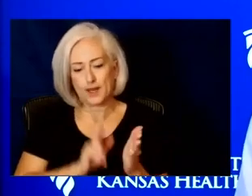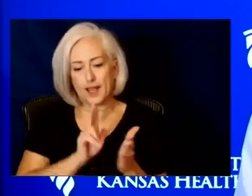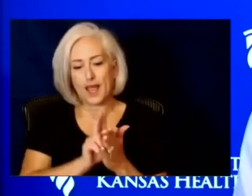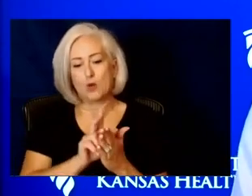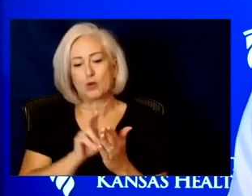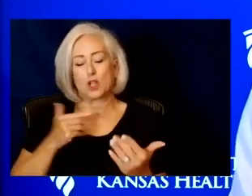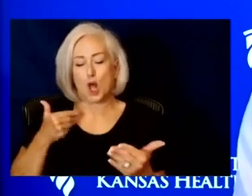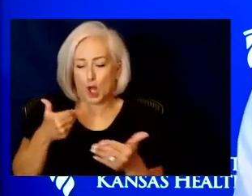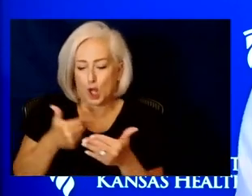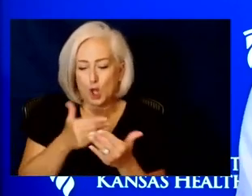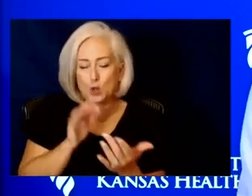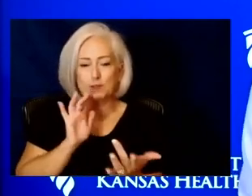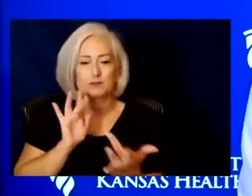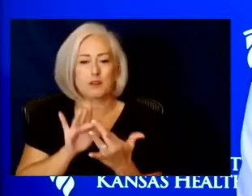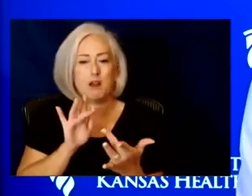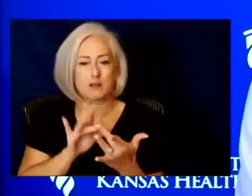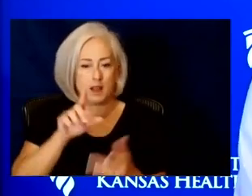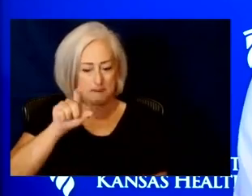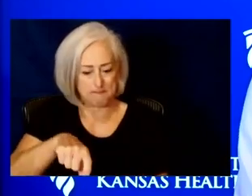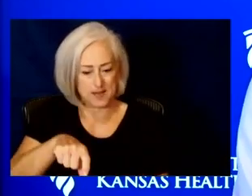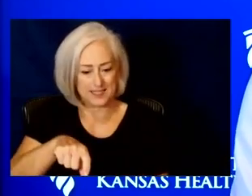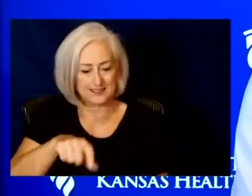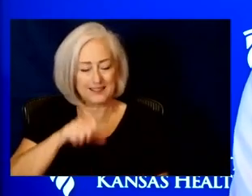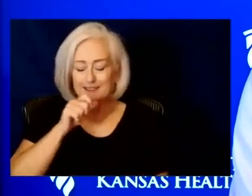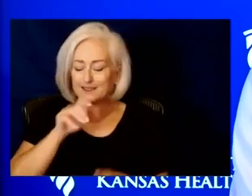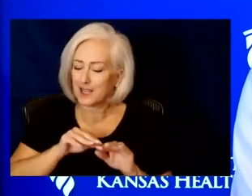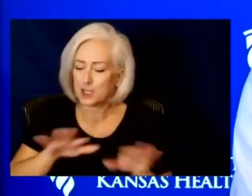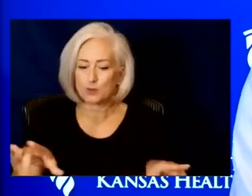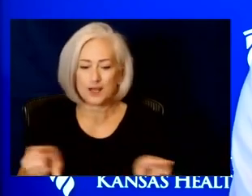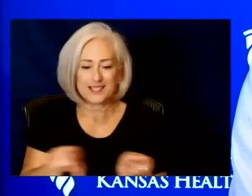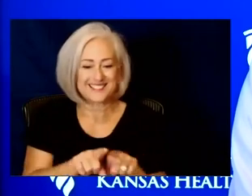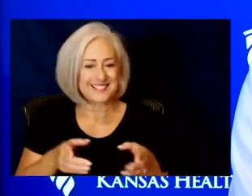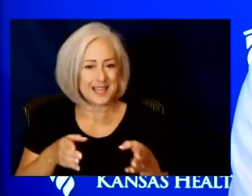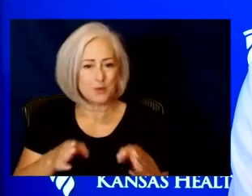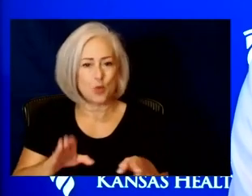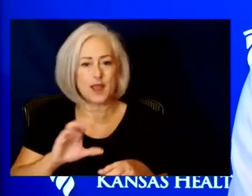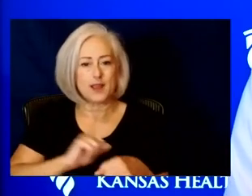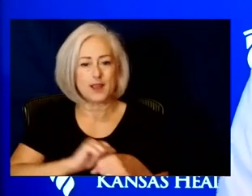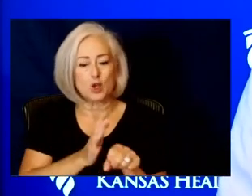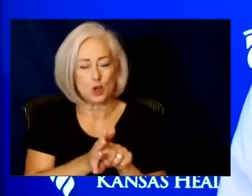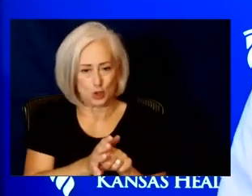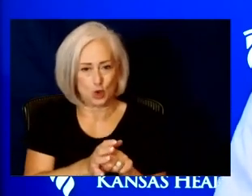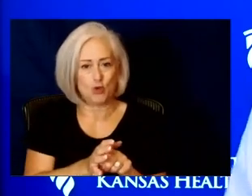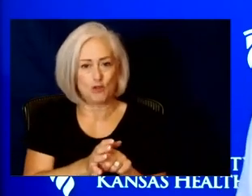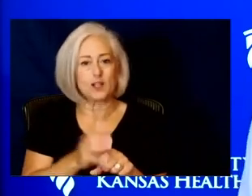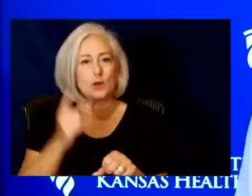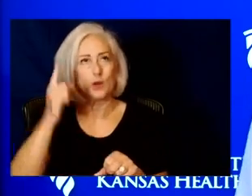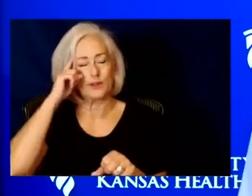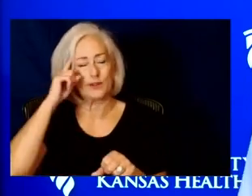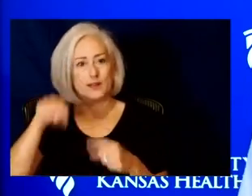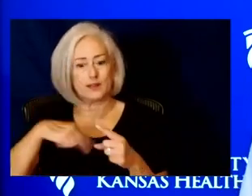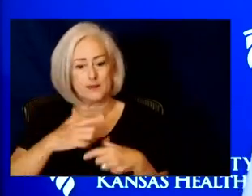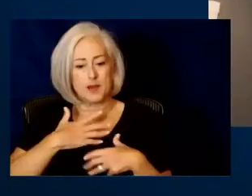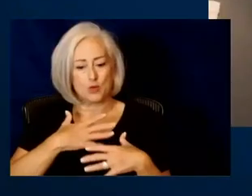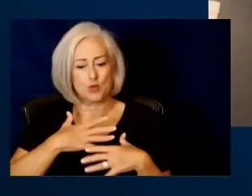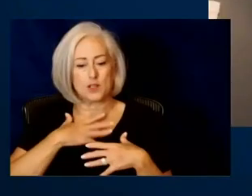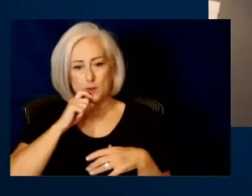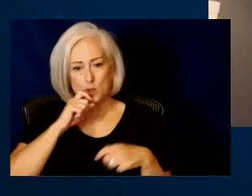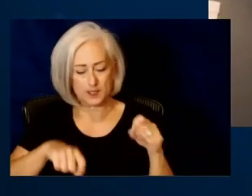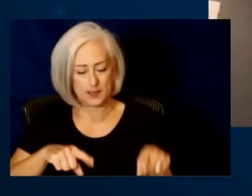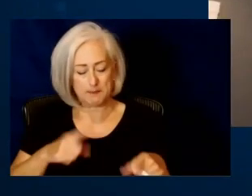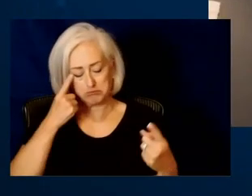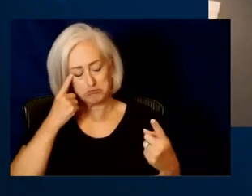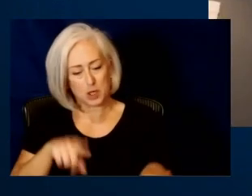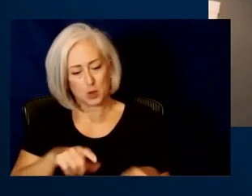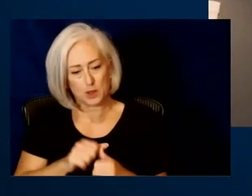It is not spread really in that same vein as SARS-CoV-2 is when we're thinking about respiratory droplets. And so I would agree with you, Steve. Yeah, it takes 3 hours, but